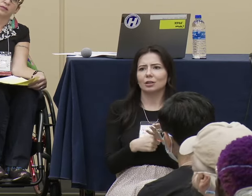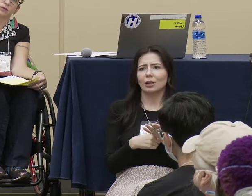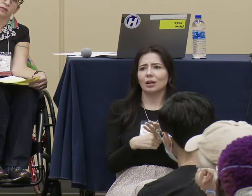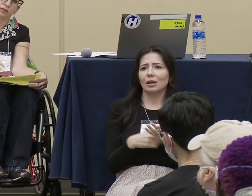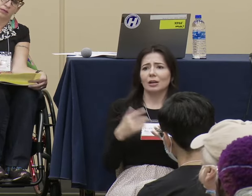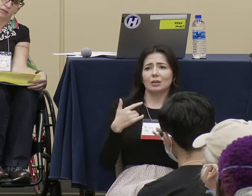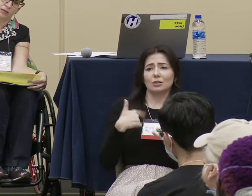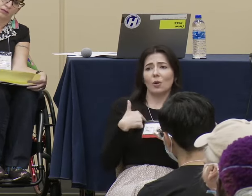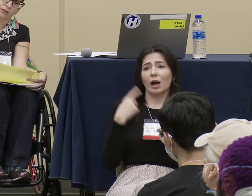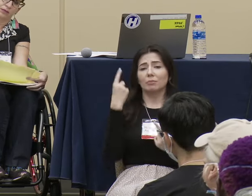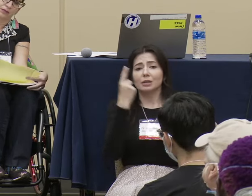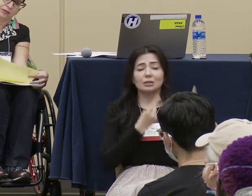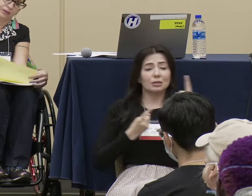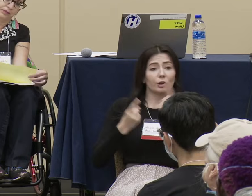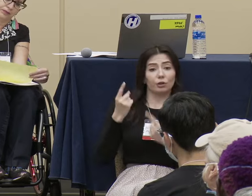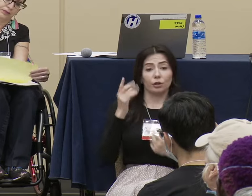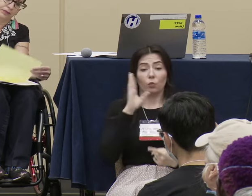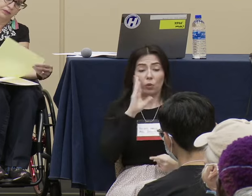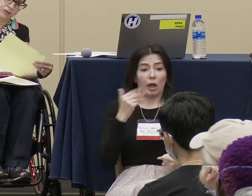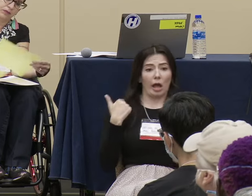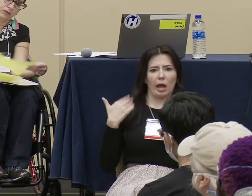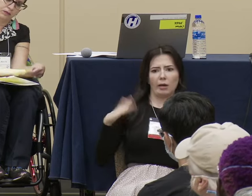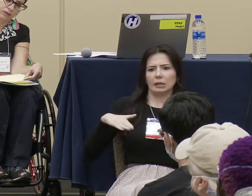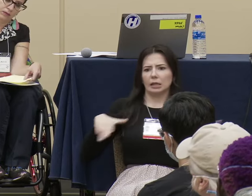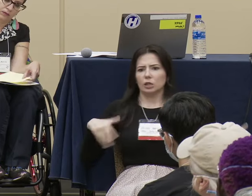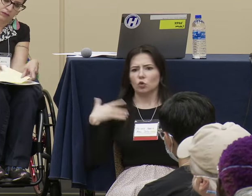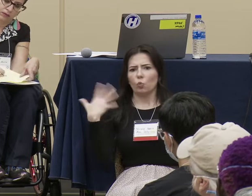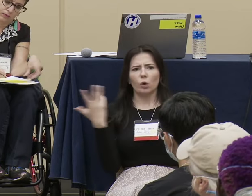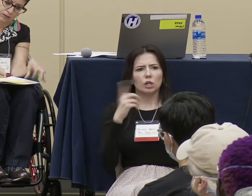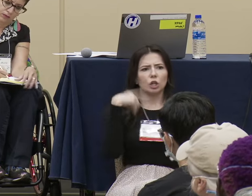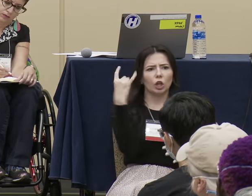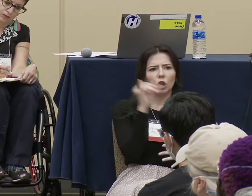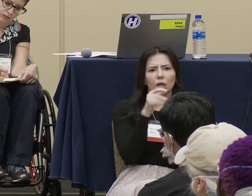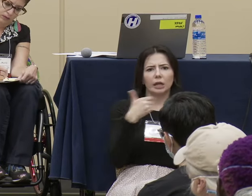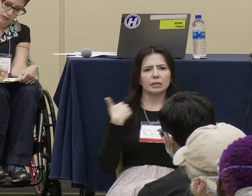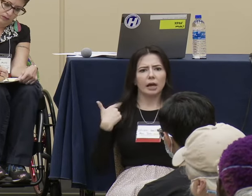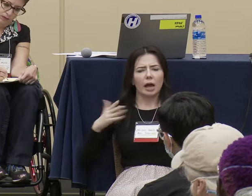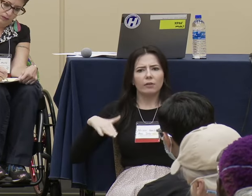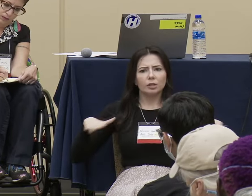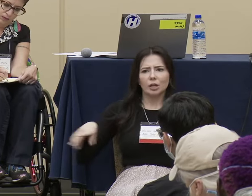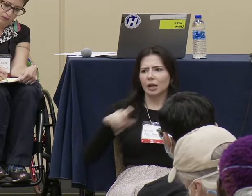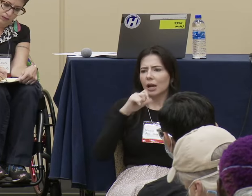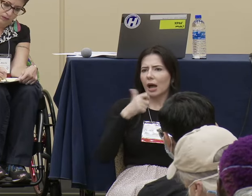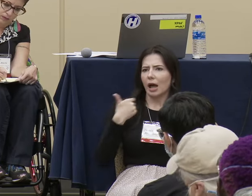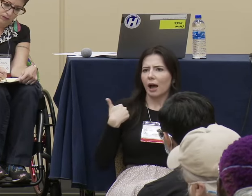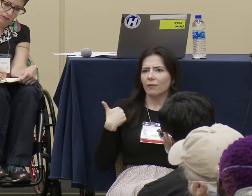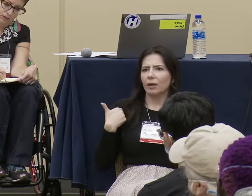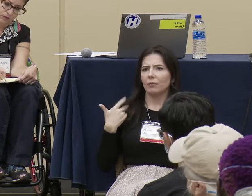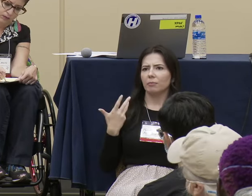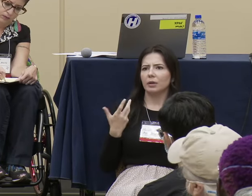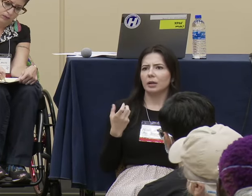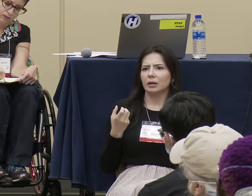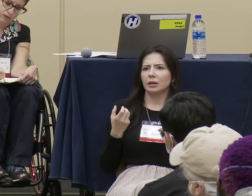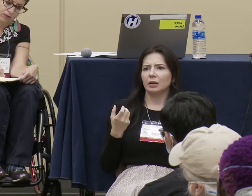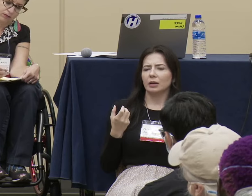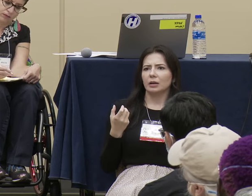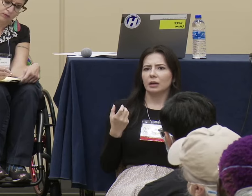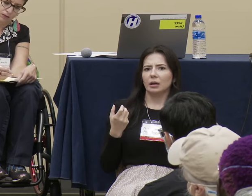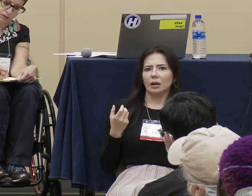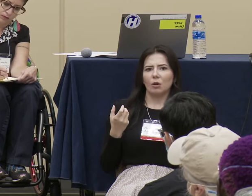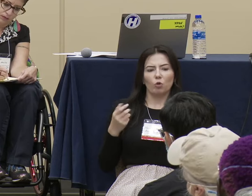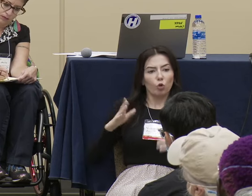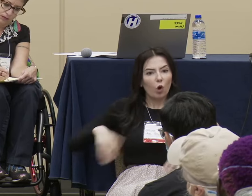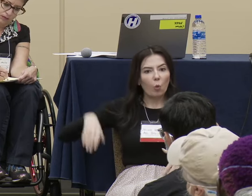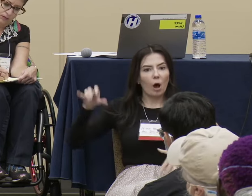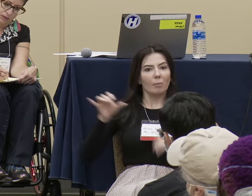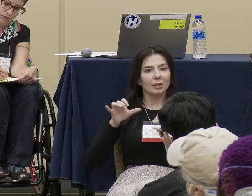I'm considering, will I have kids? What does it look like to have children and not have them in this way that I was raised